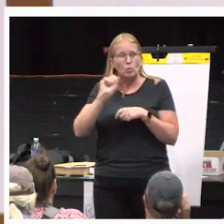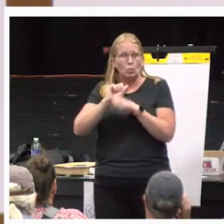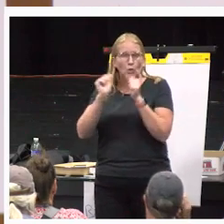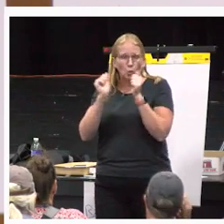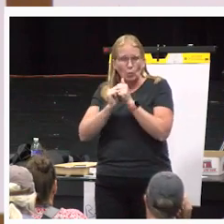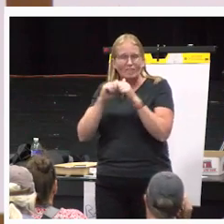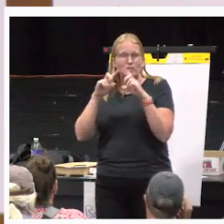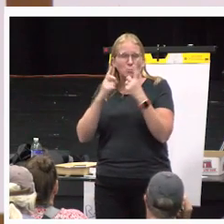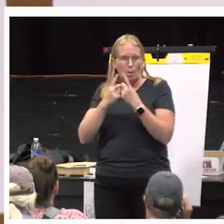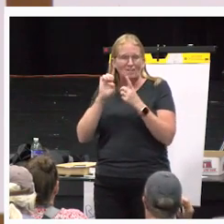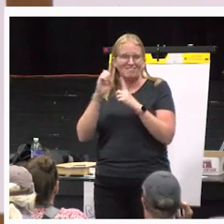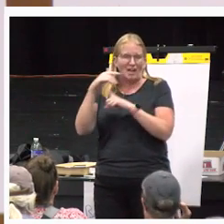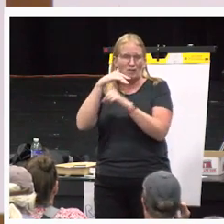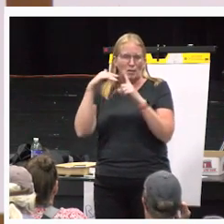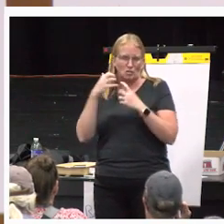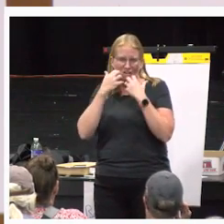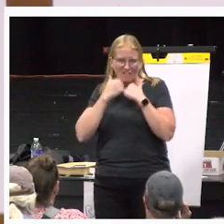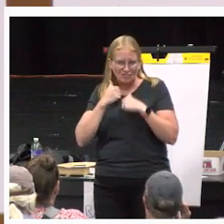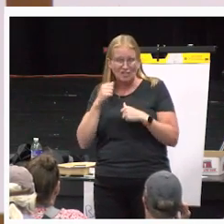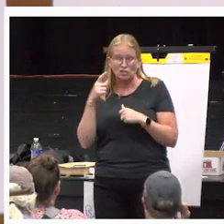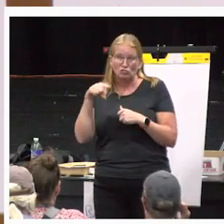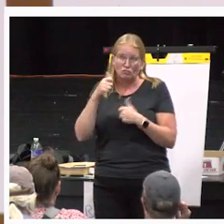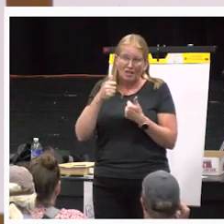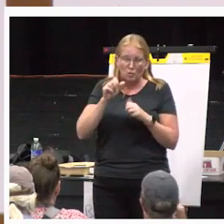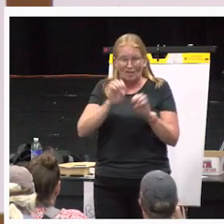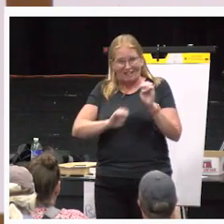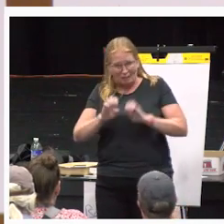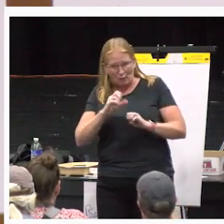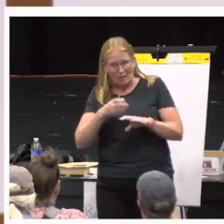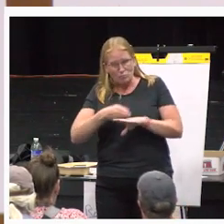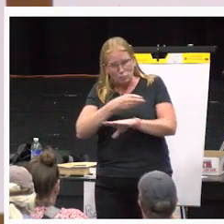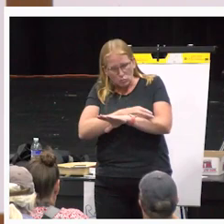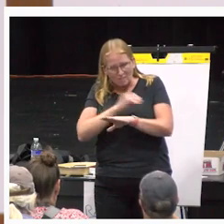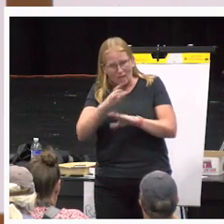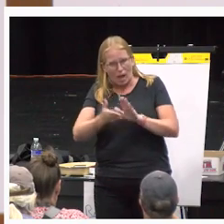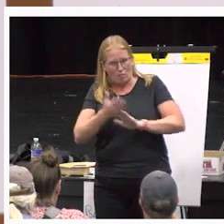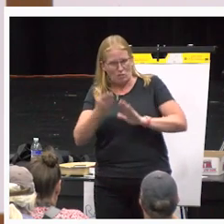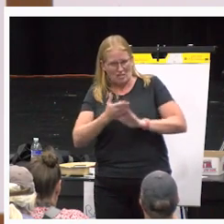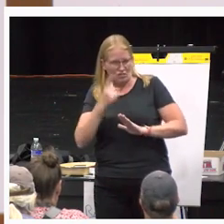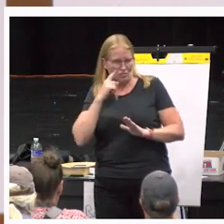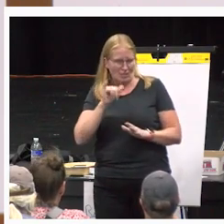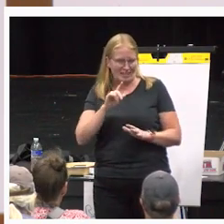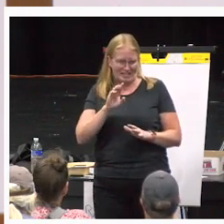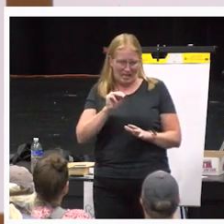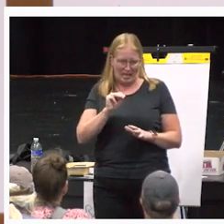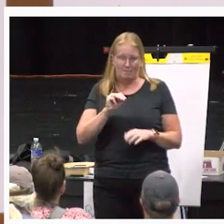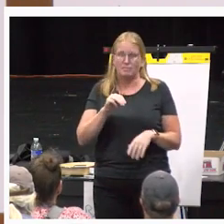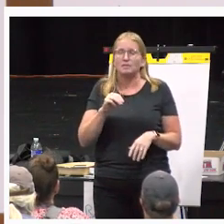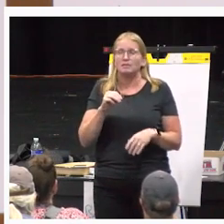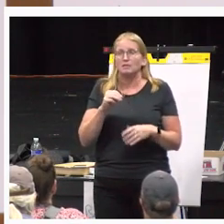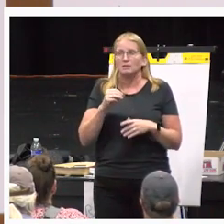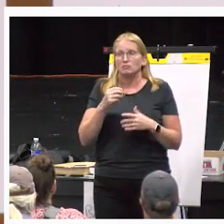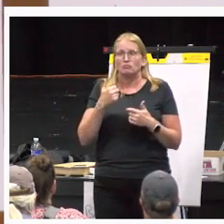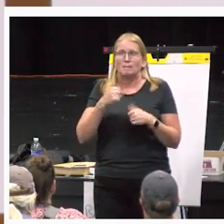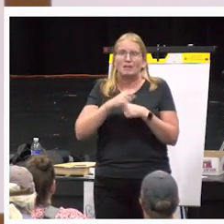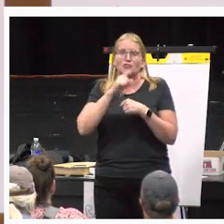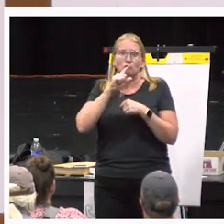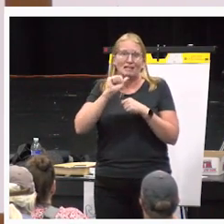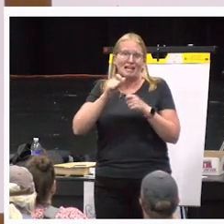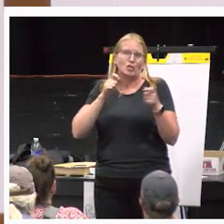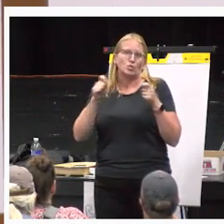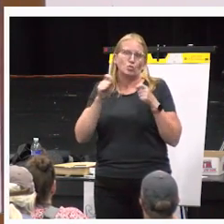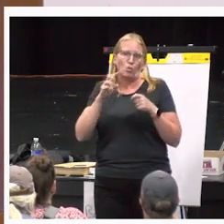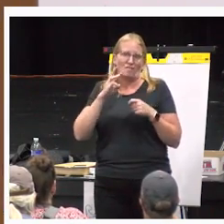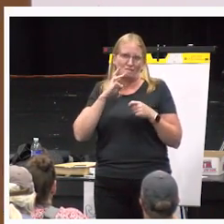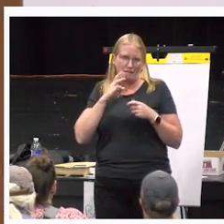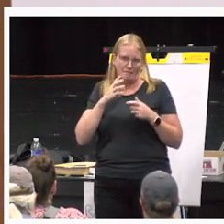Environmental Conservation to evaluate and improve the operations and infrastructure of the Wrightsville Dam for enhanced flood control.